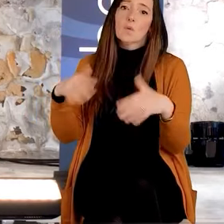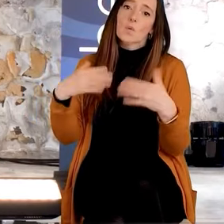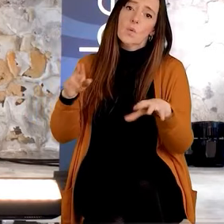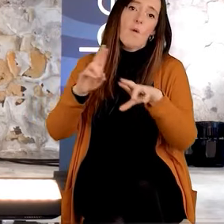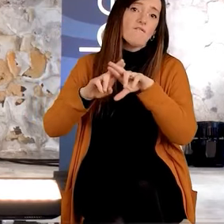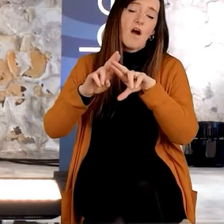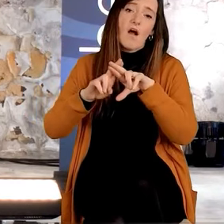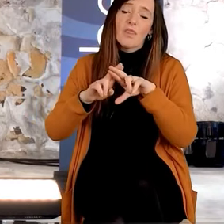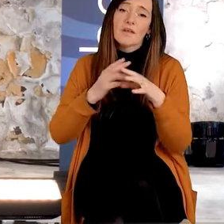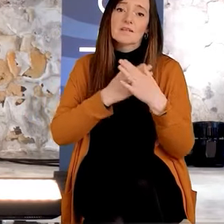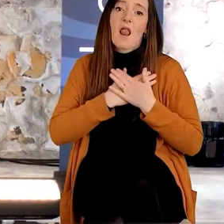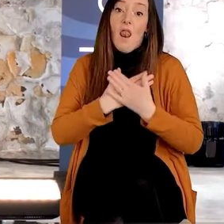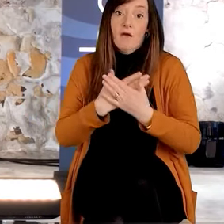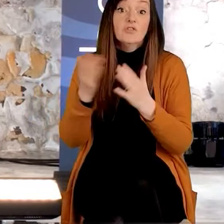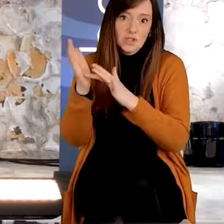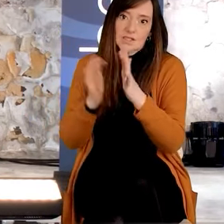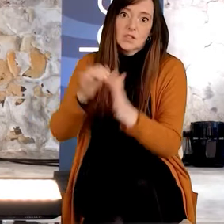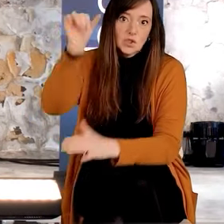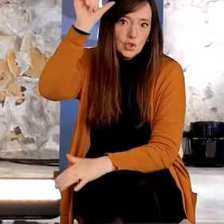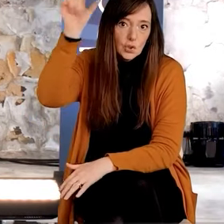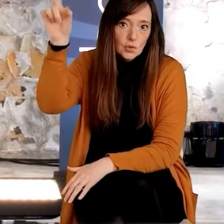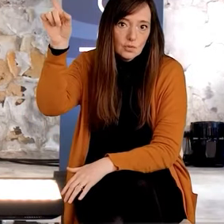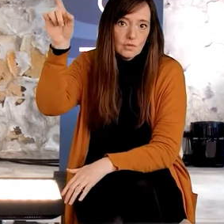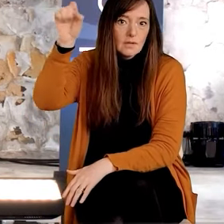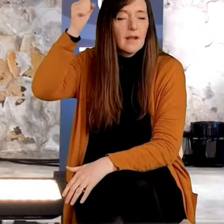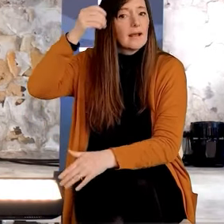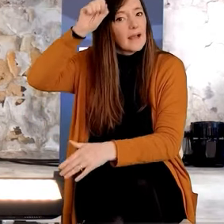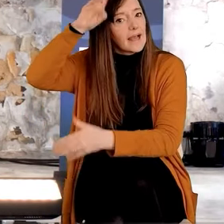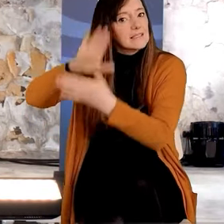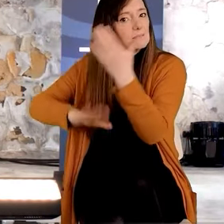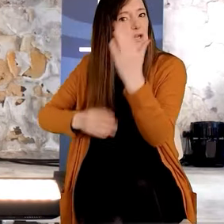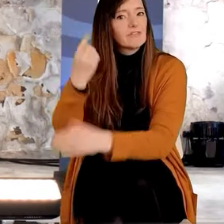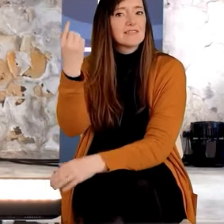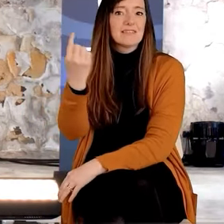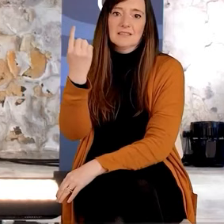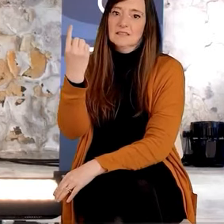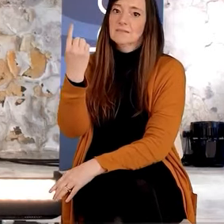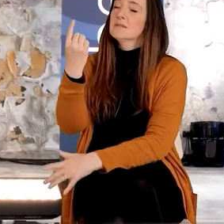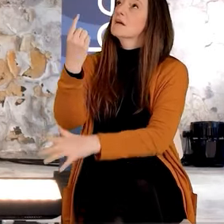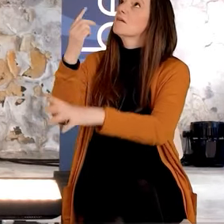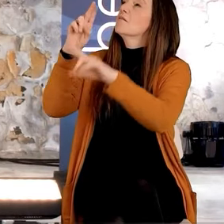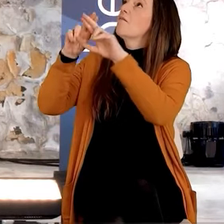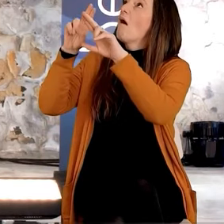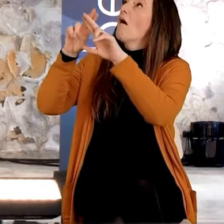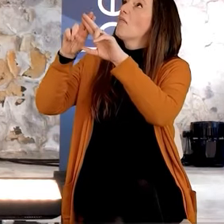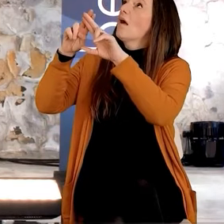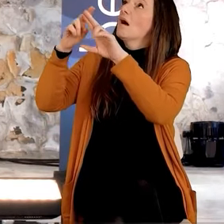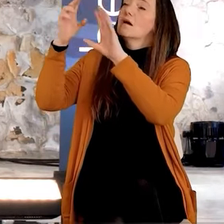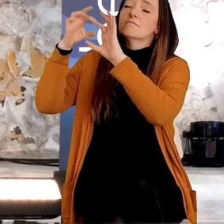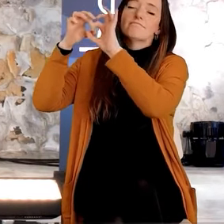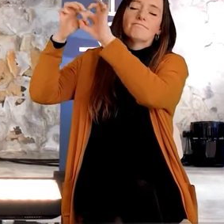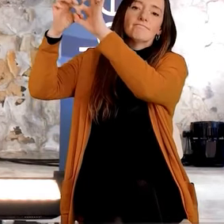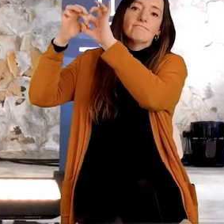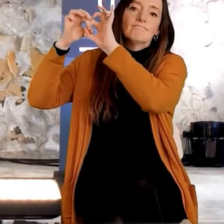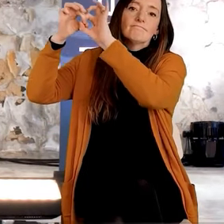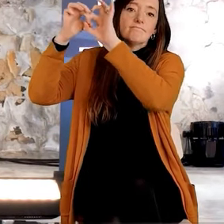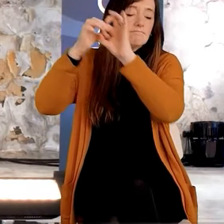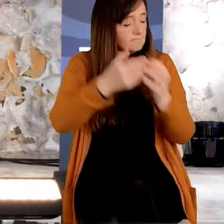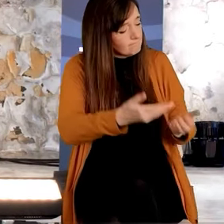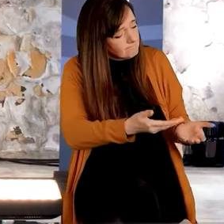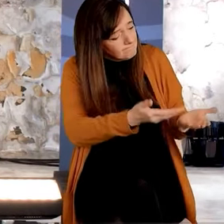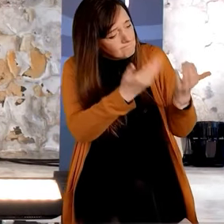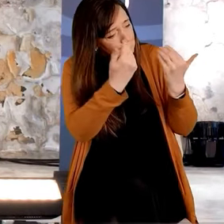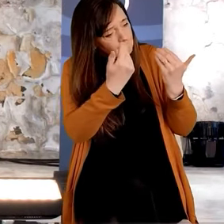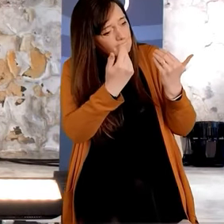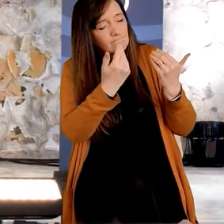there's a wonderful Father's love there. Jesus, the Son, knew that love. He knew what it was to be loved by the Father. The Father beckoned to